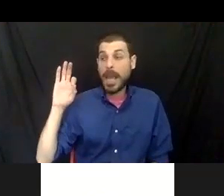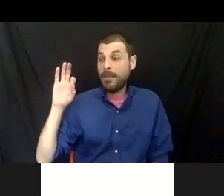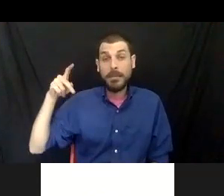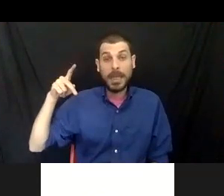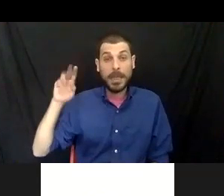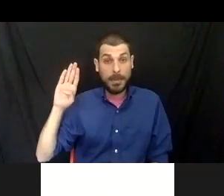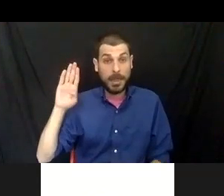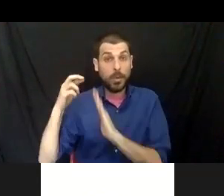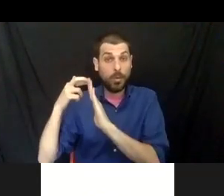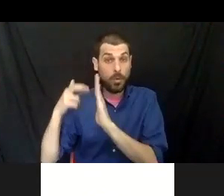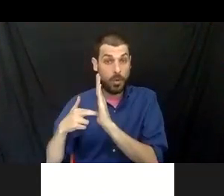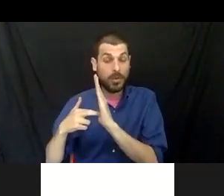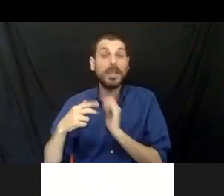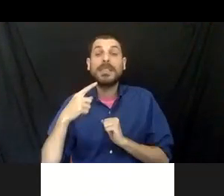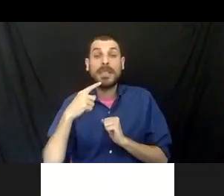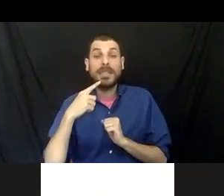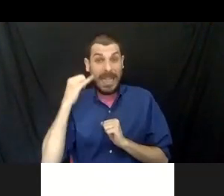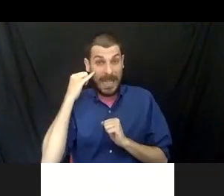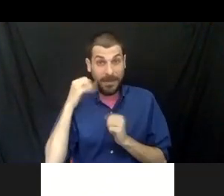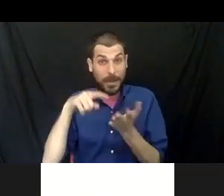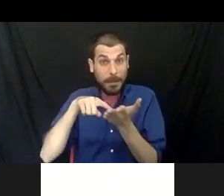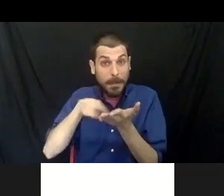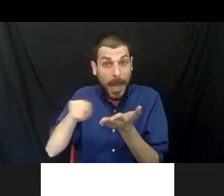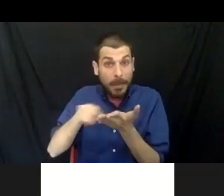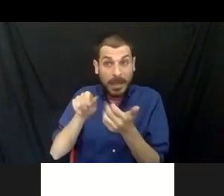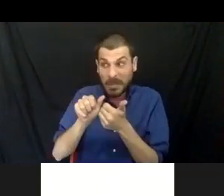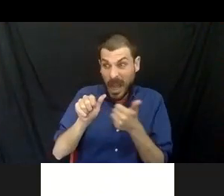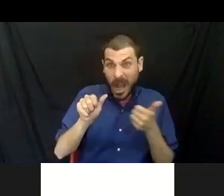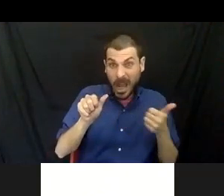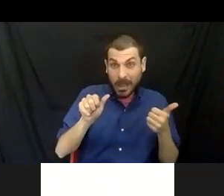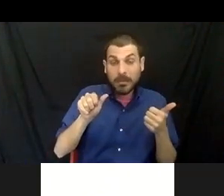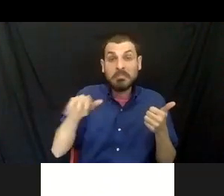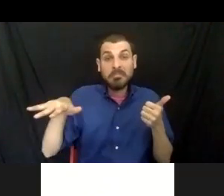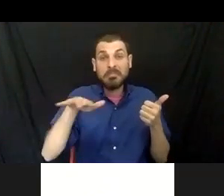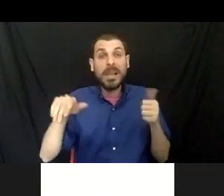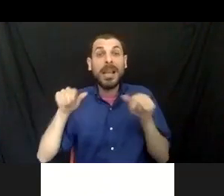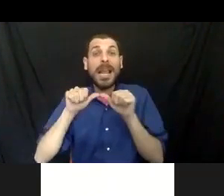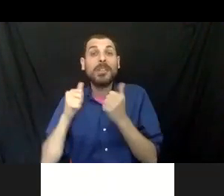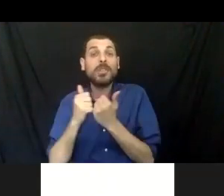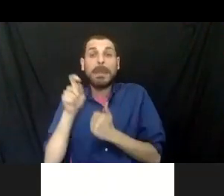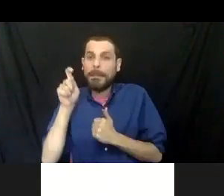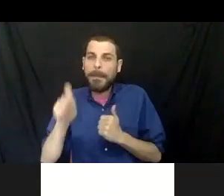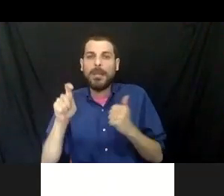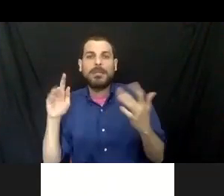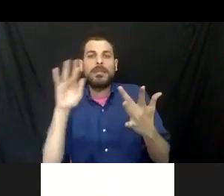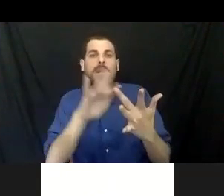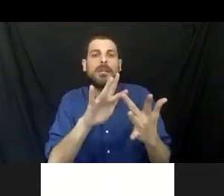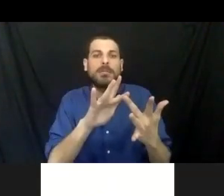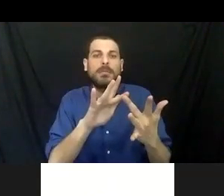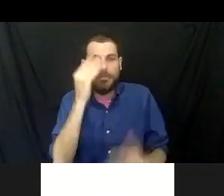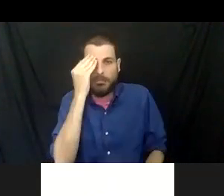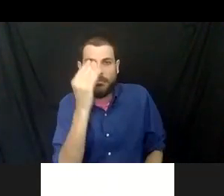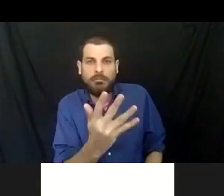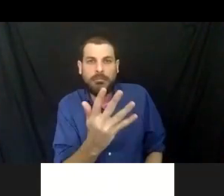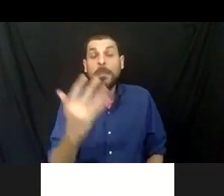to you if you get behind. It used to be that if you got behind before these rules were